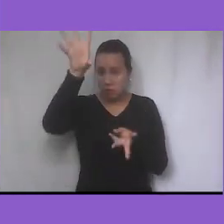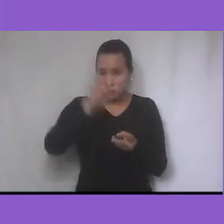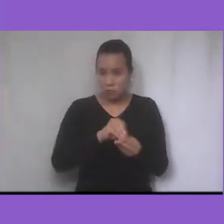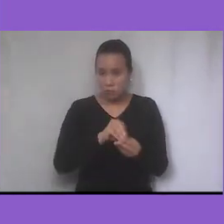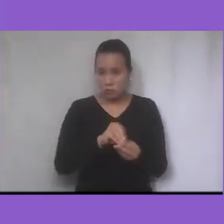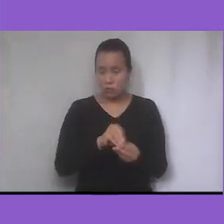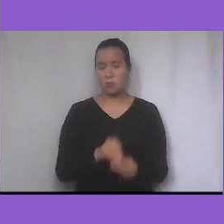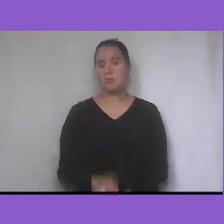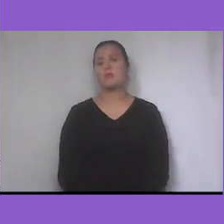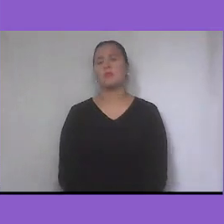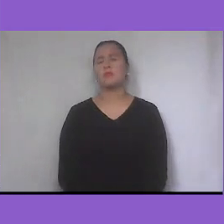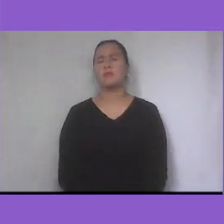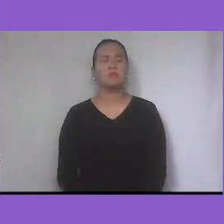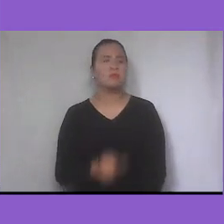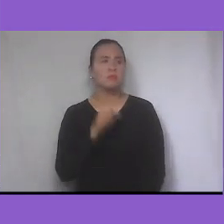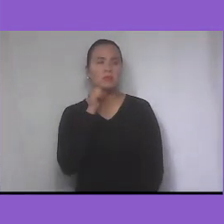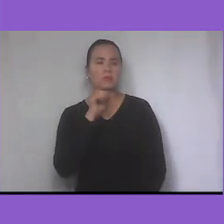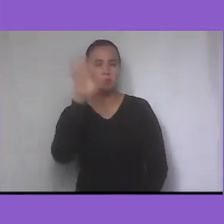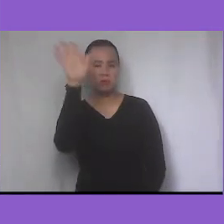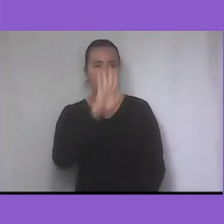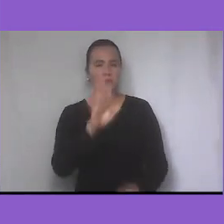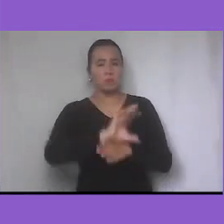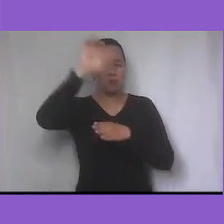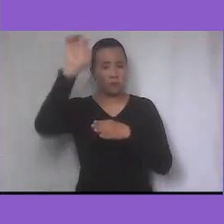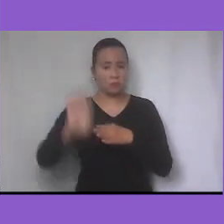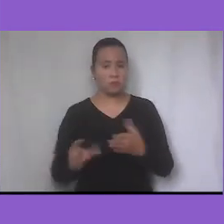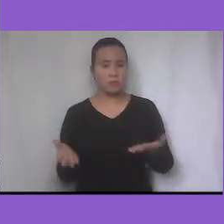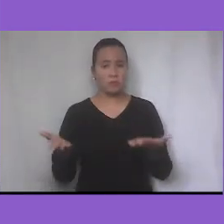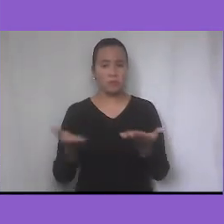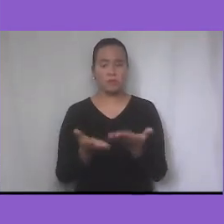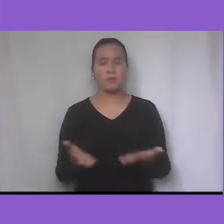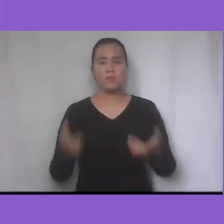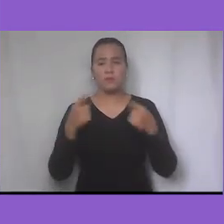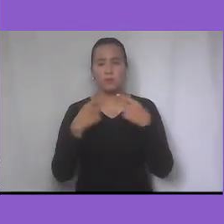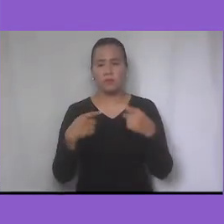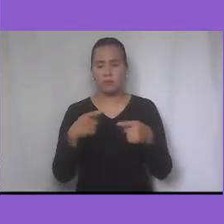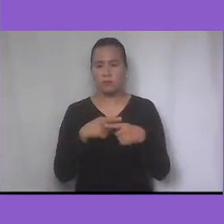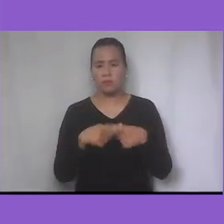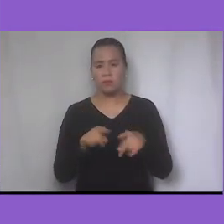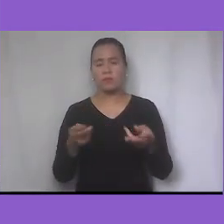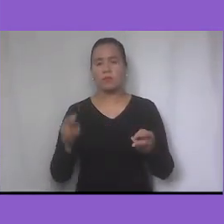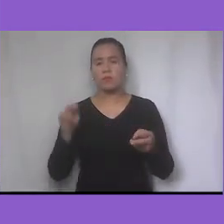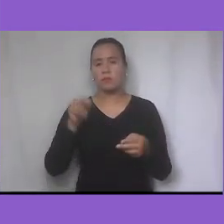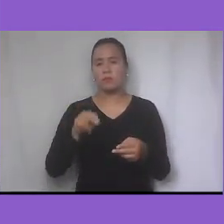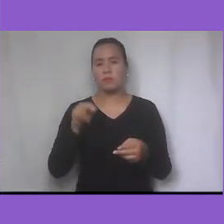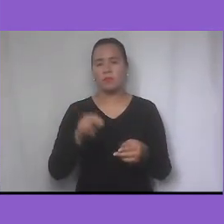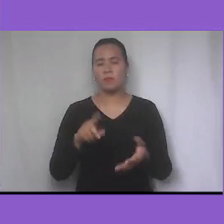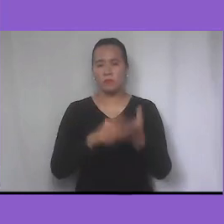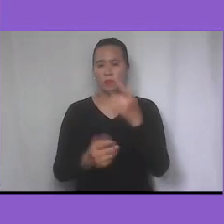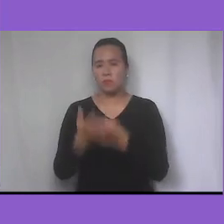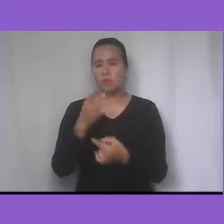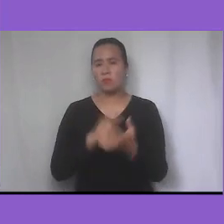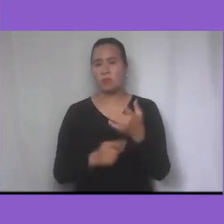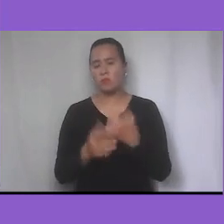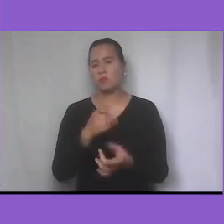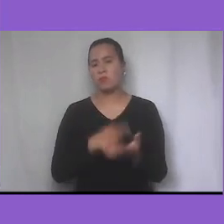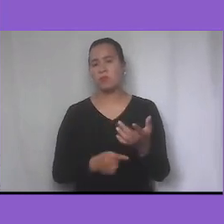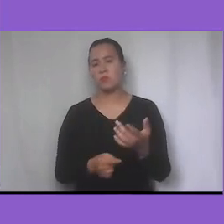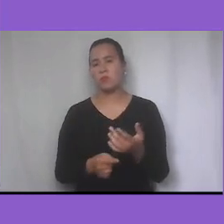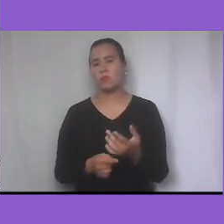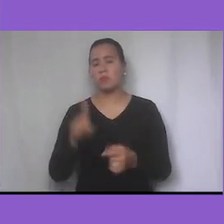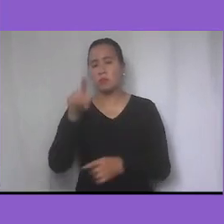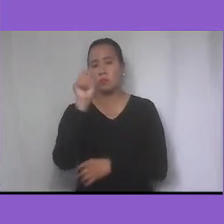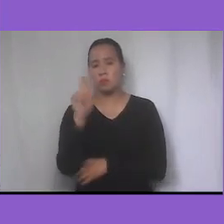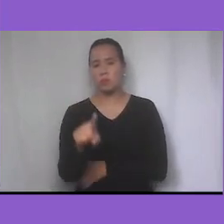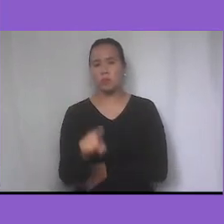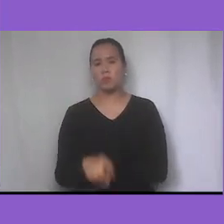only stop there. We can also have discussion questions that touch the literal, interpretative, evaluative,